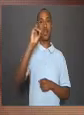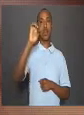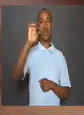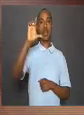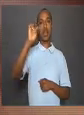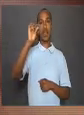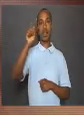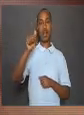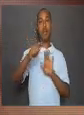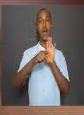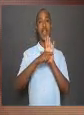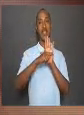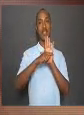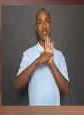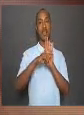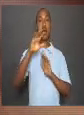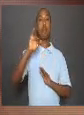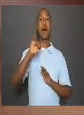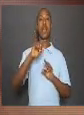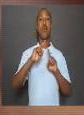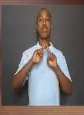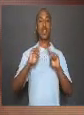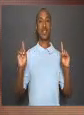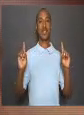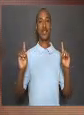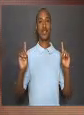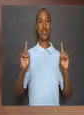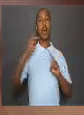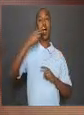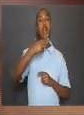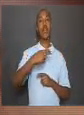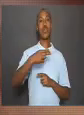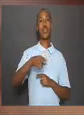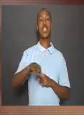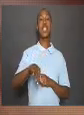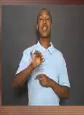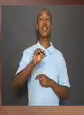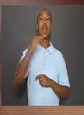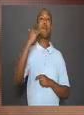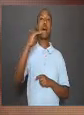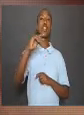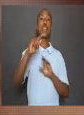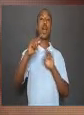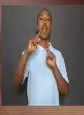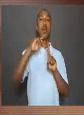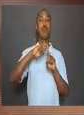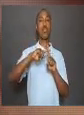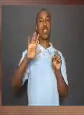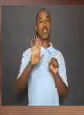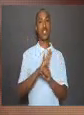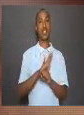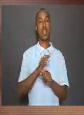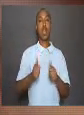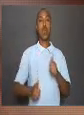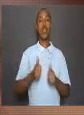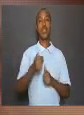minus. By contrast, hydrogen gets a partial positive charge,